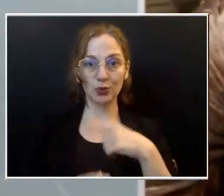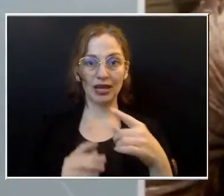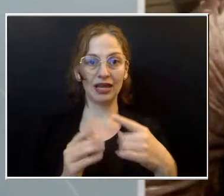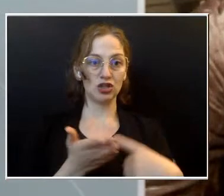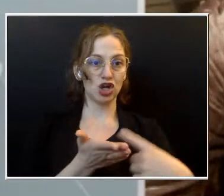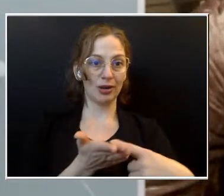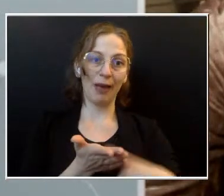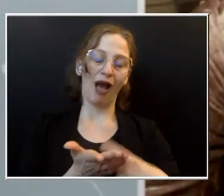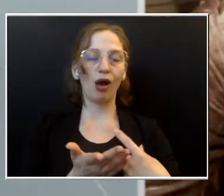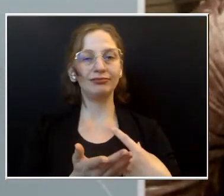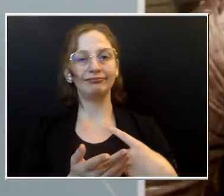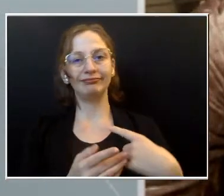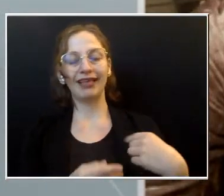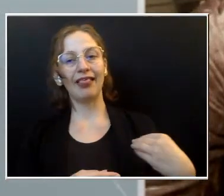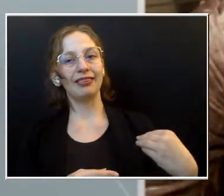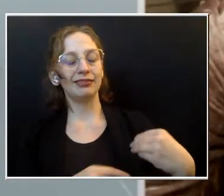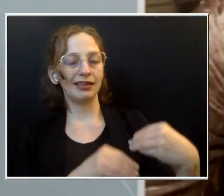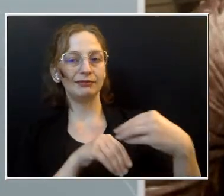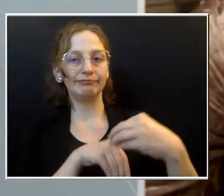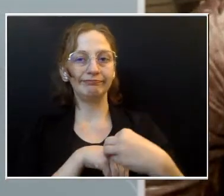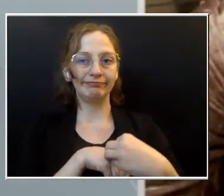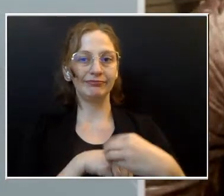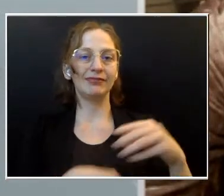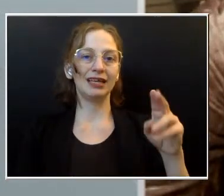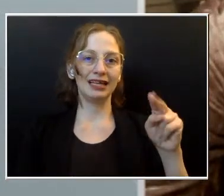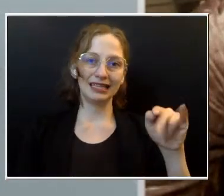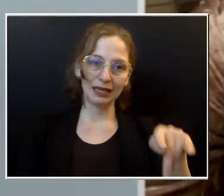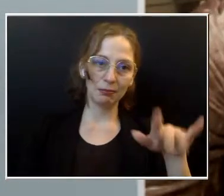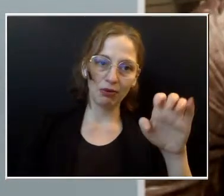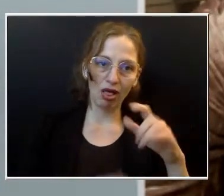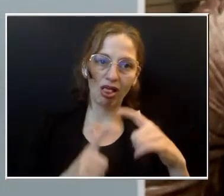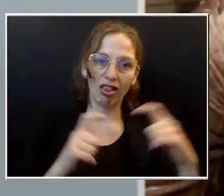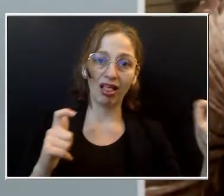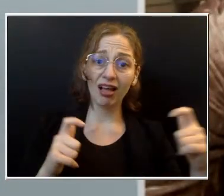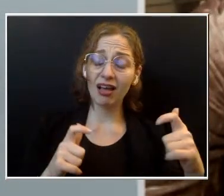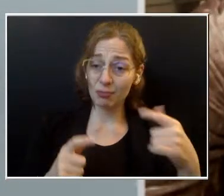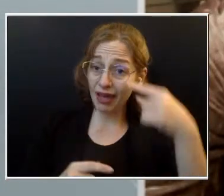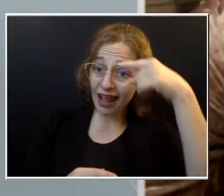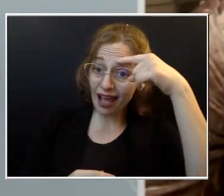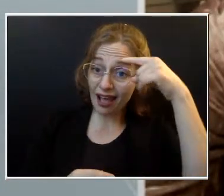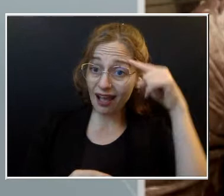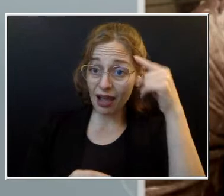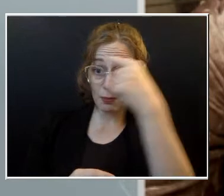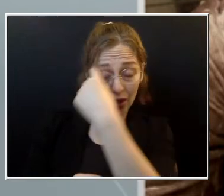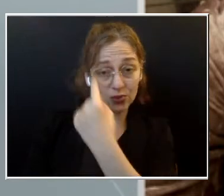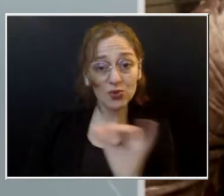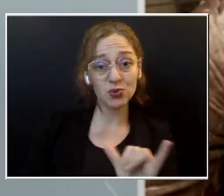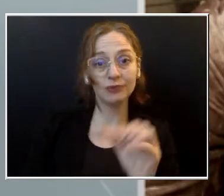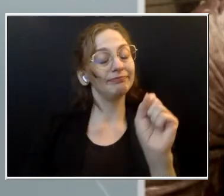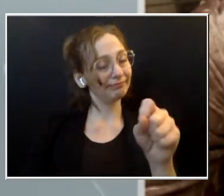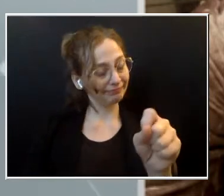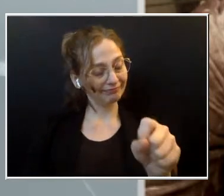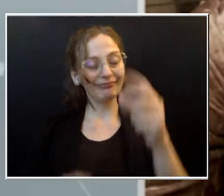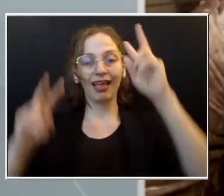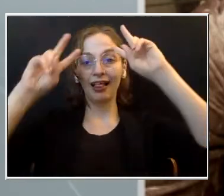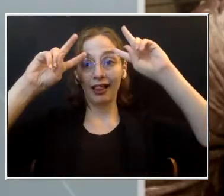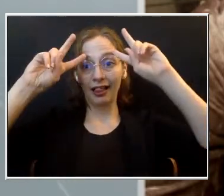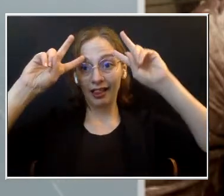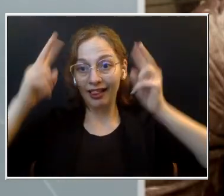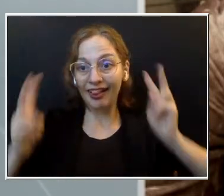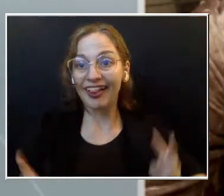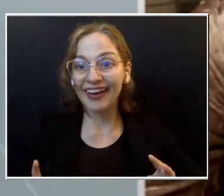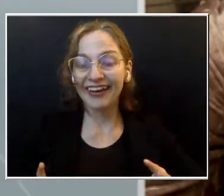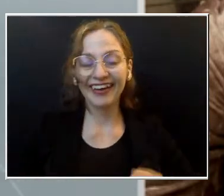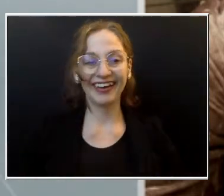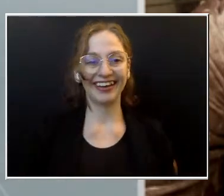well, right? Yes, because I lost my eyebrows too. That's hair. So tell us how exciting that was for you. You don't, again, talk about you don't know what Right. what I it's mean, like until you don't have